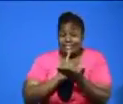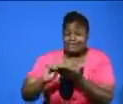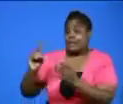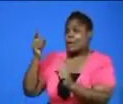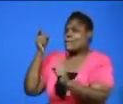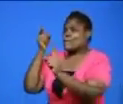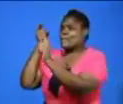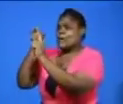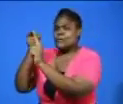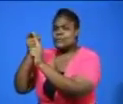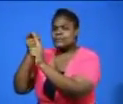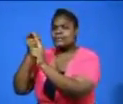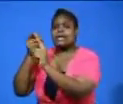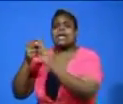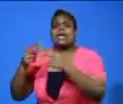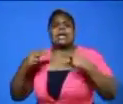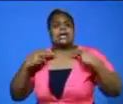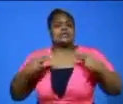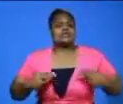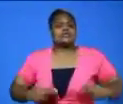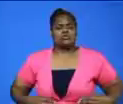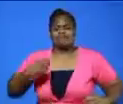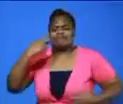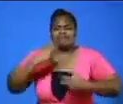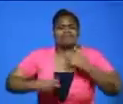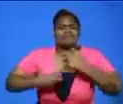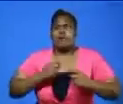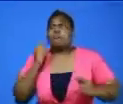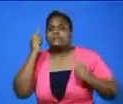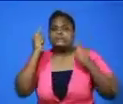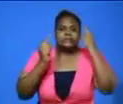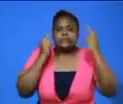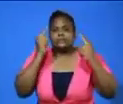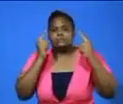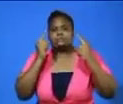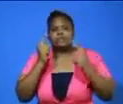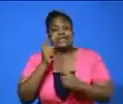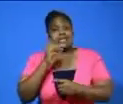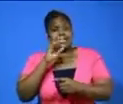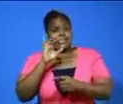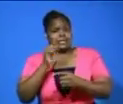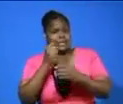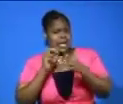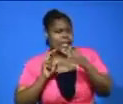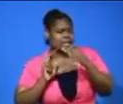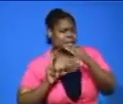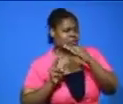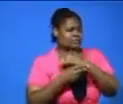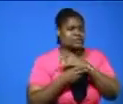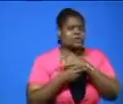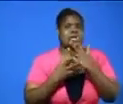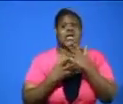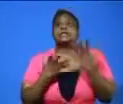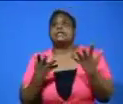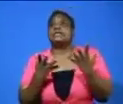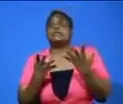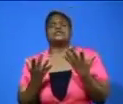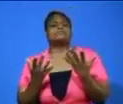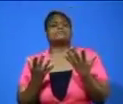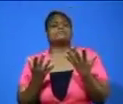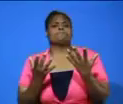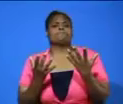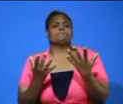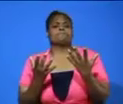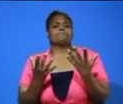and human perplexity. Elijah was a man subject to like passions as we